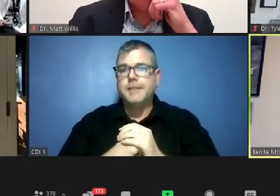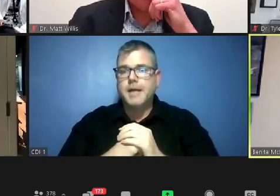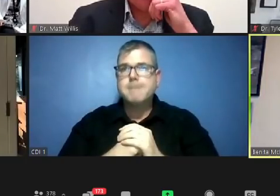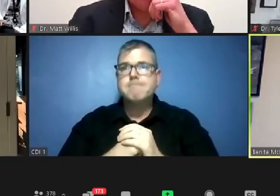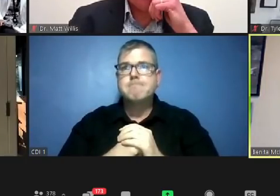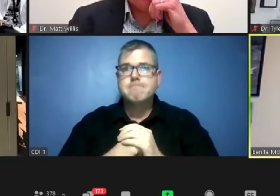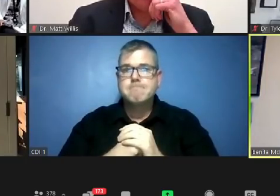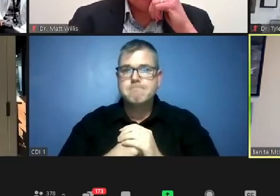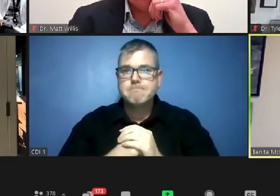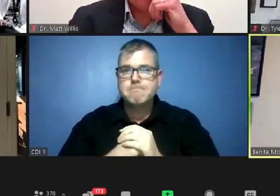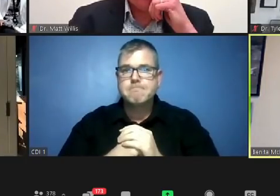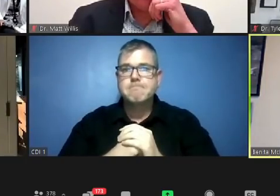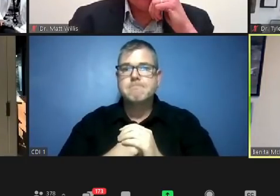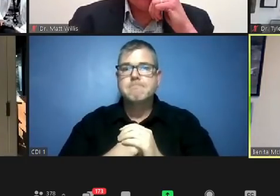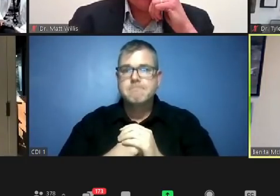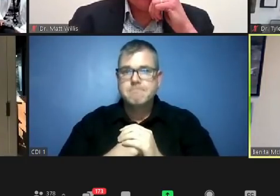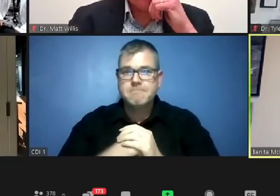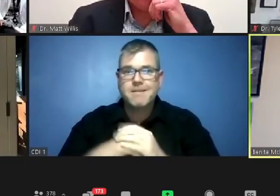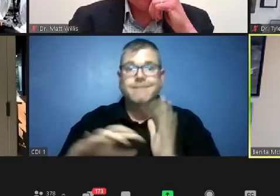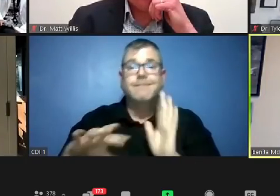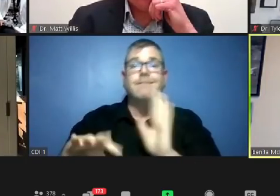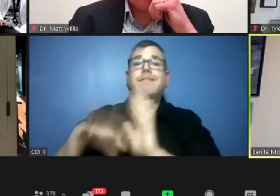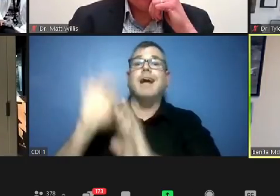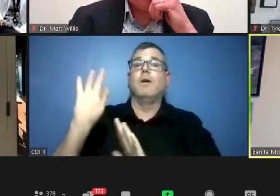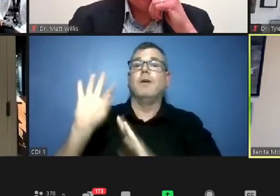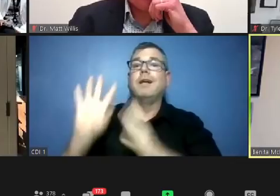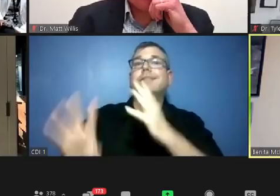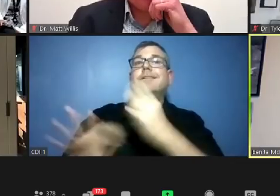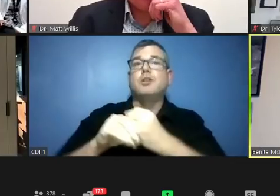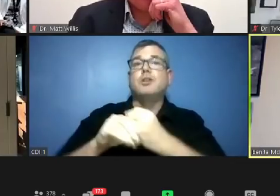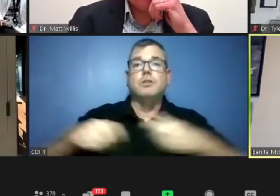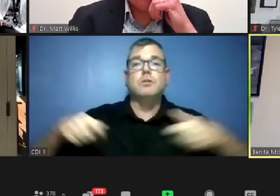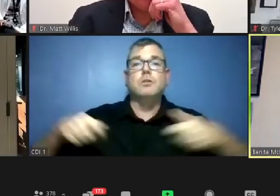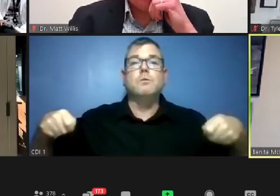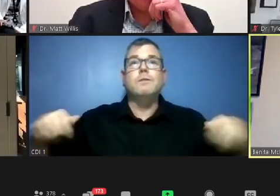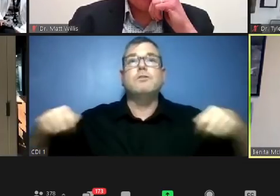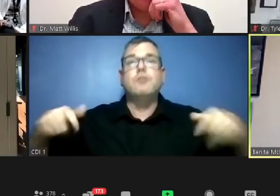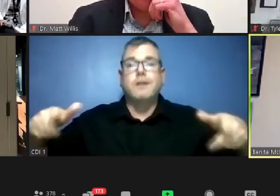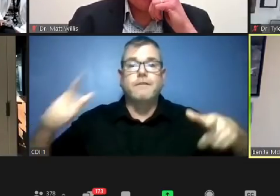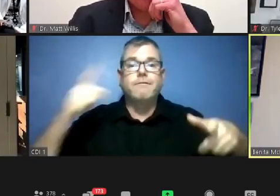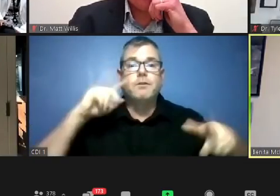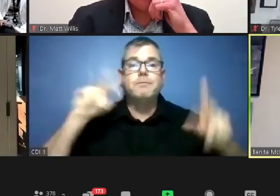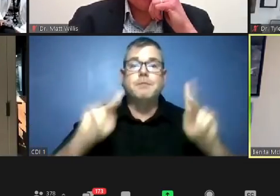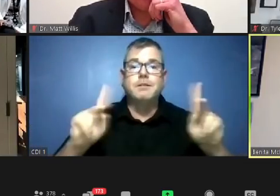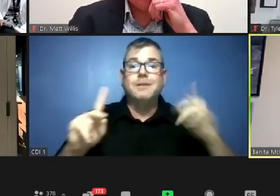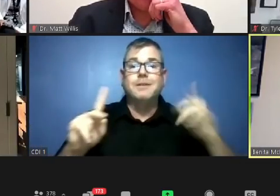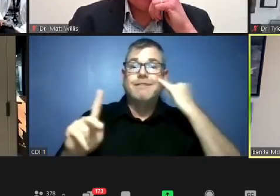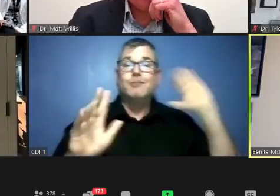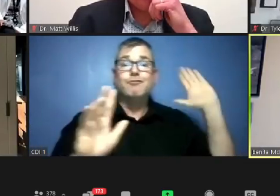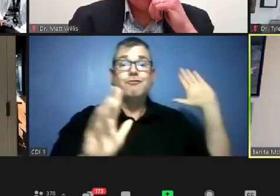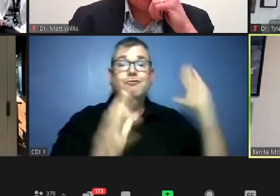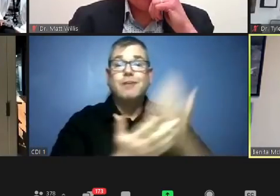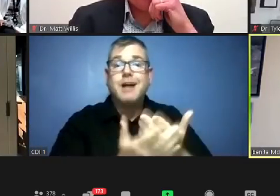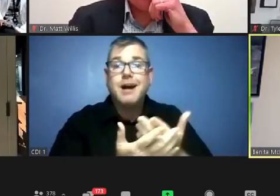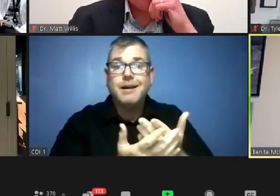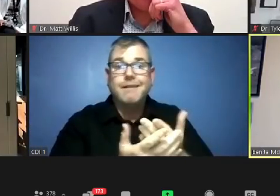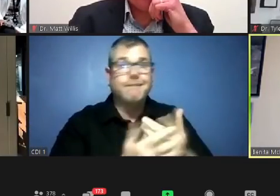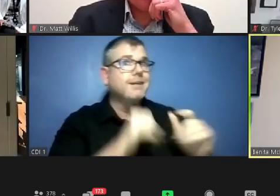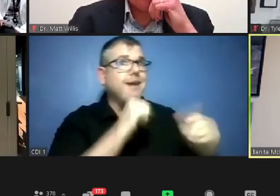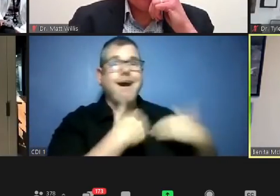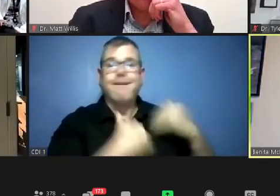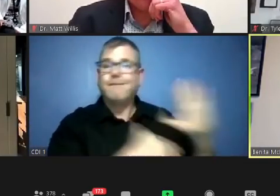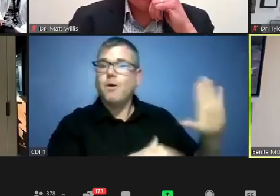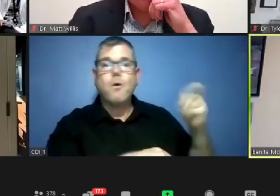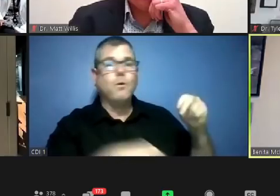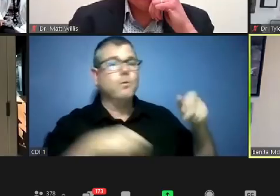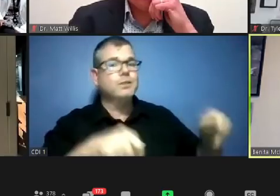additional wheelchairs so that we can increase the ability for folks to move around. They're very